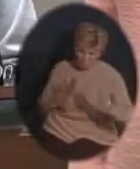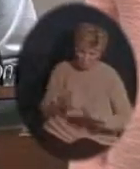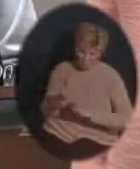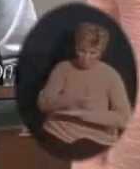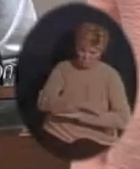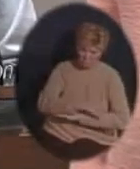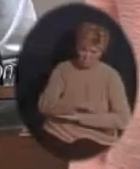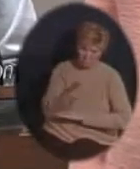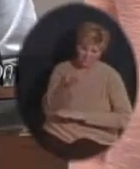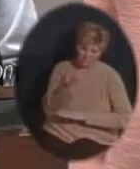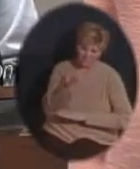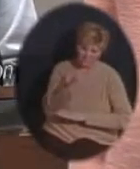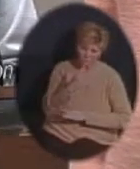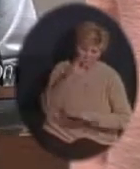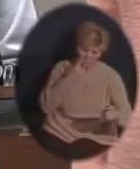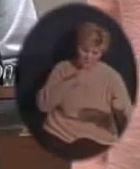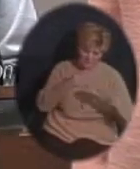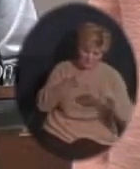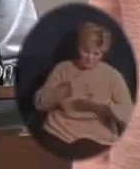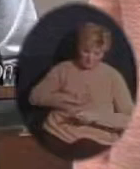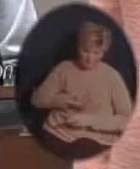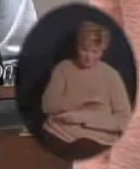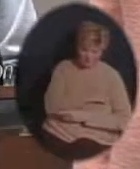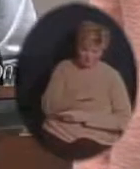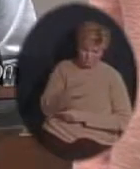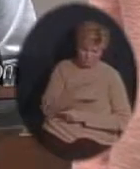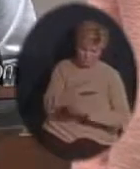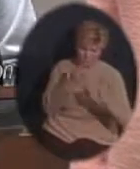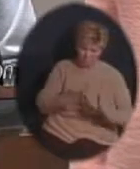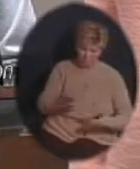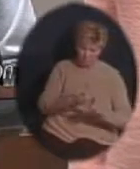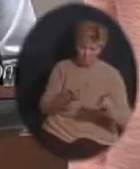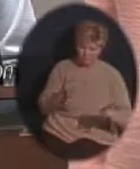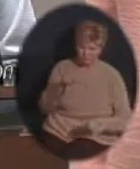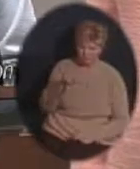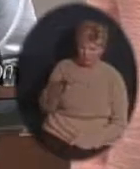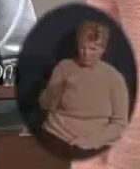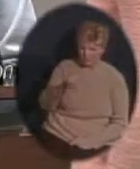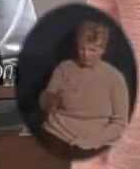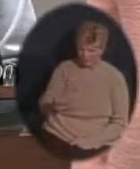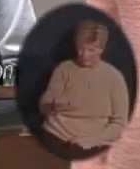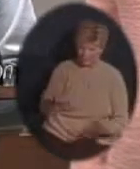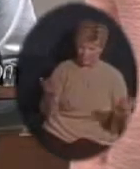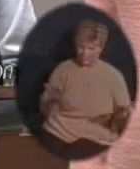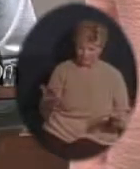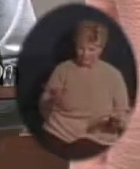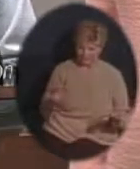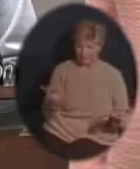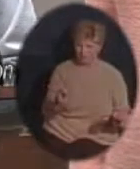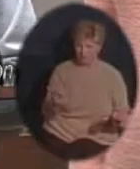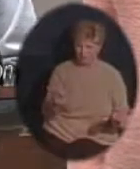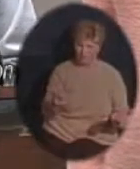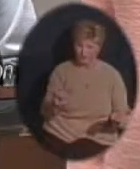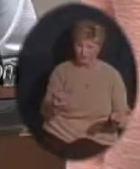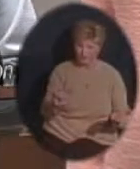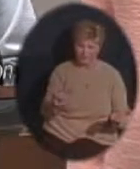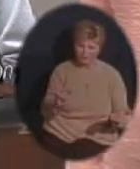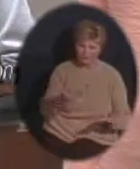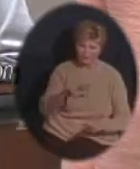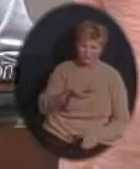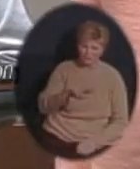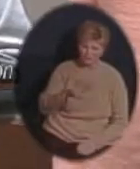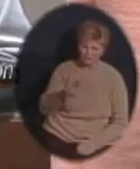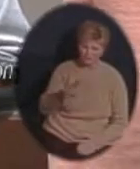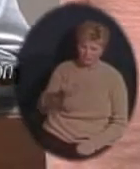our executive board members who is also the chair of our National Teacher Day celebration activities, Ruth Henderson, who